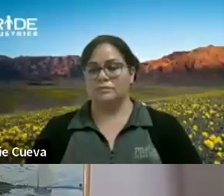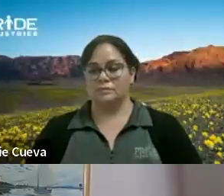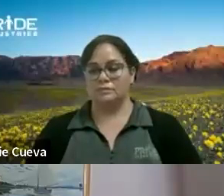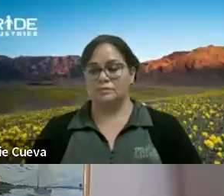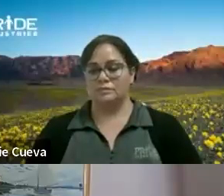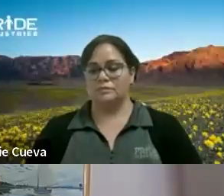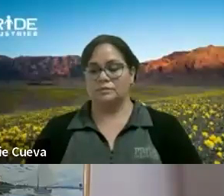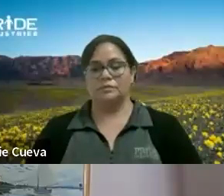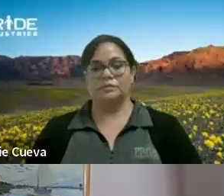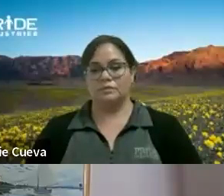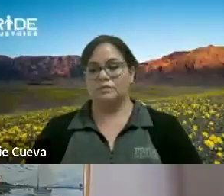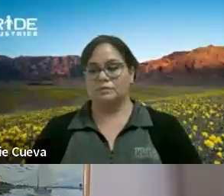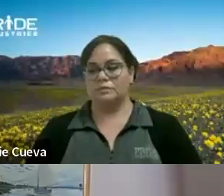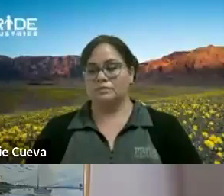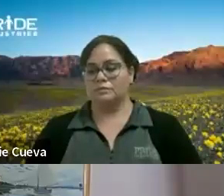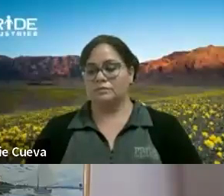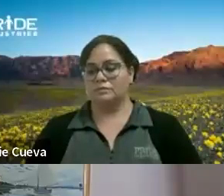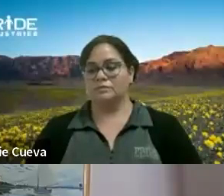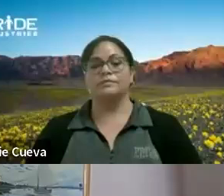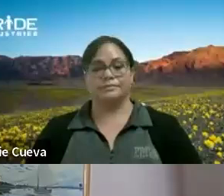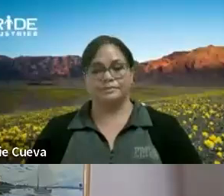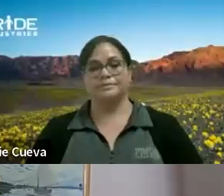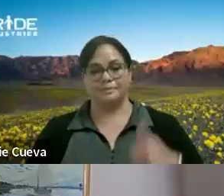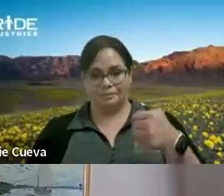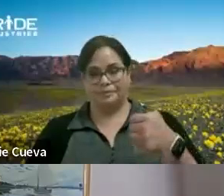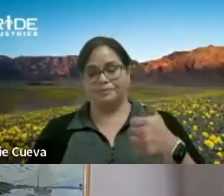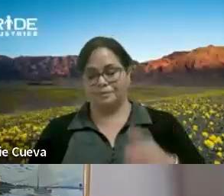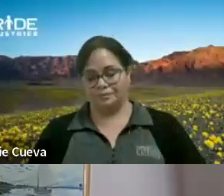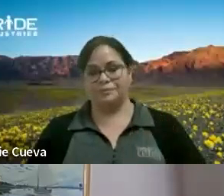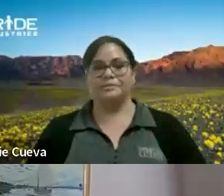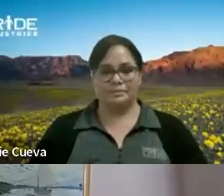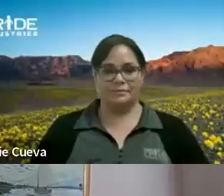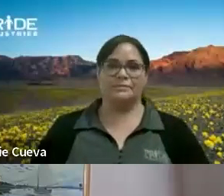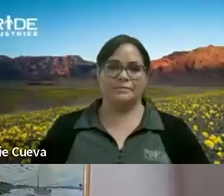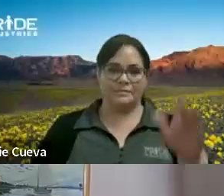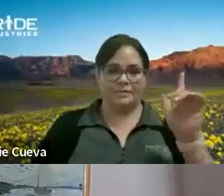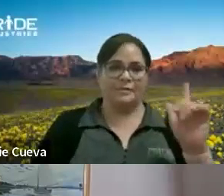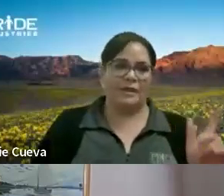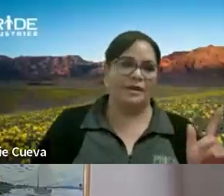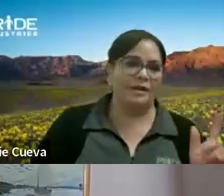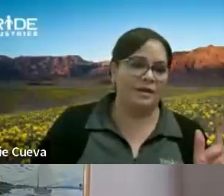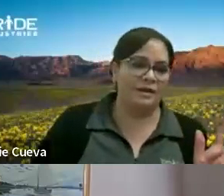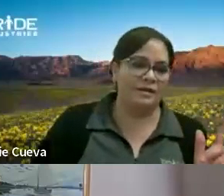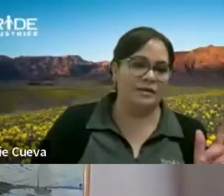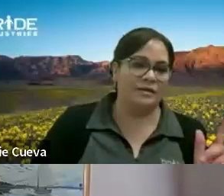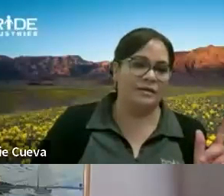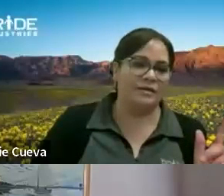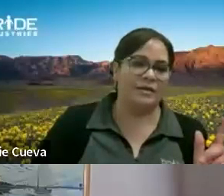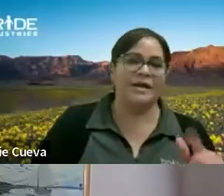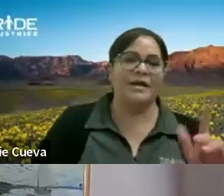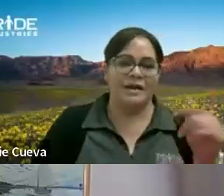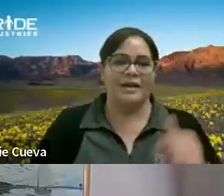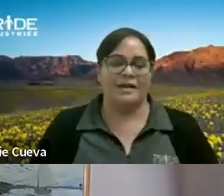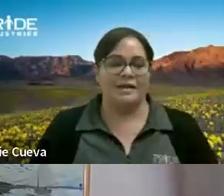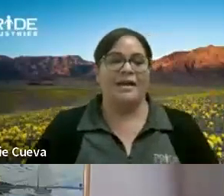about 72 go kits to Pride Industries in Yuba City. Pride, I thought I saw you here in the Zoom